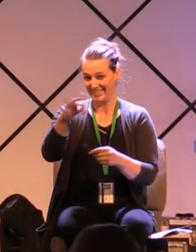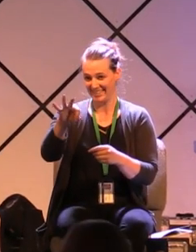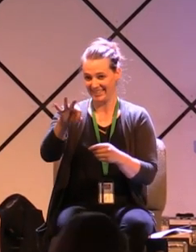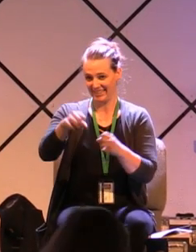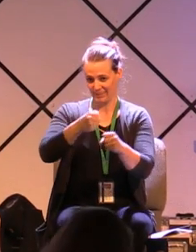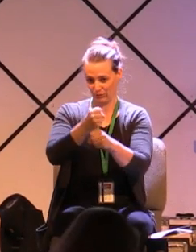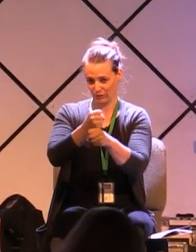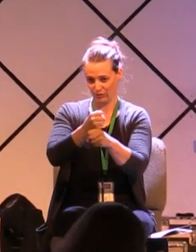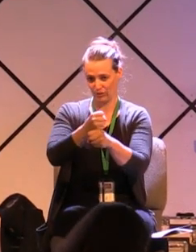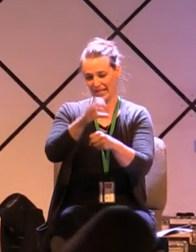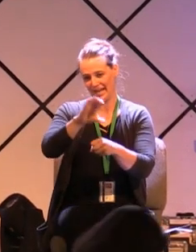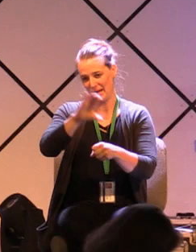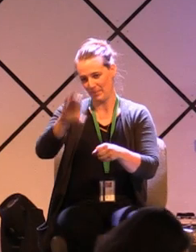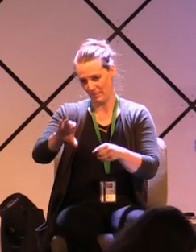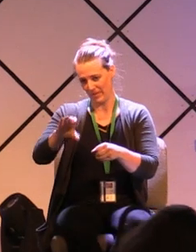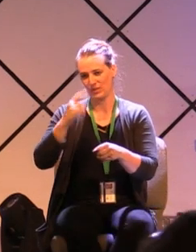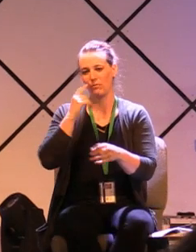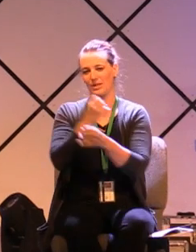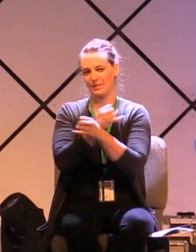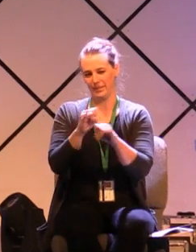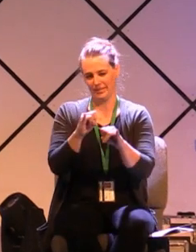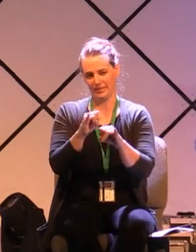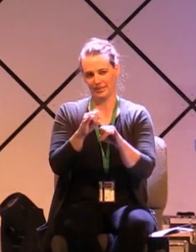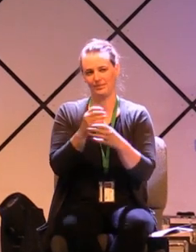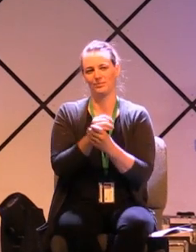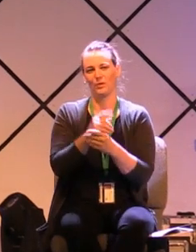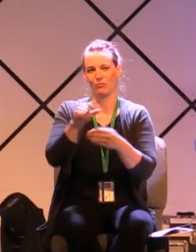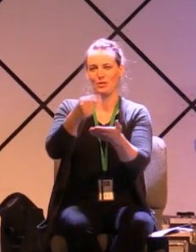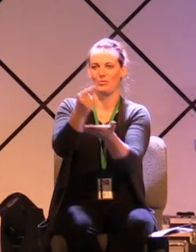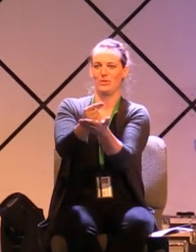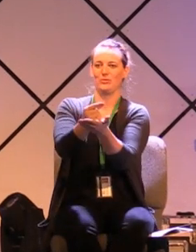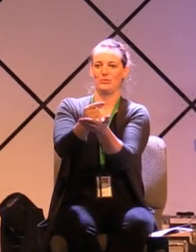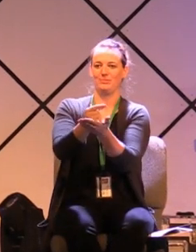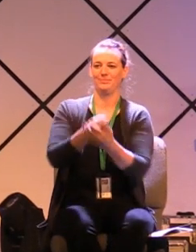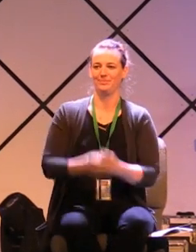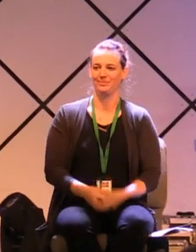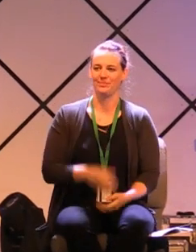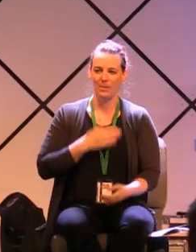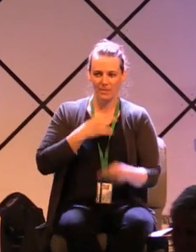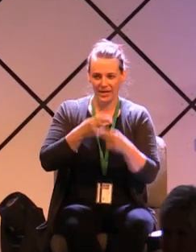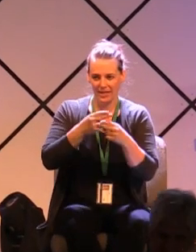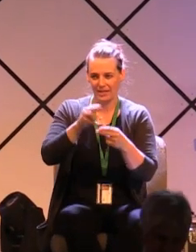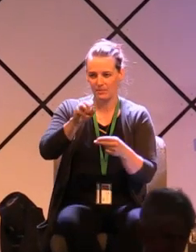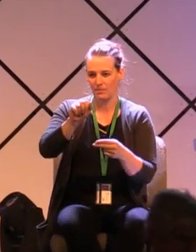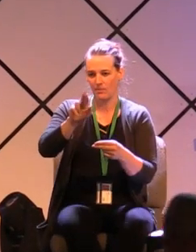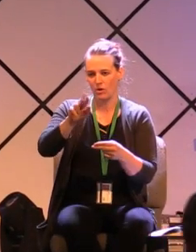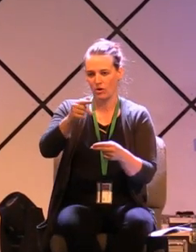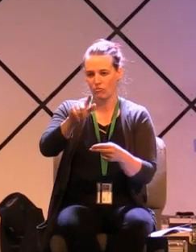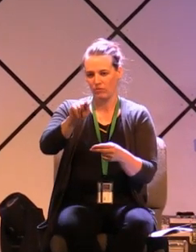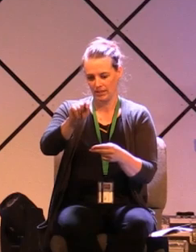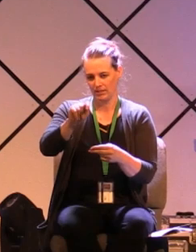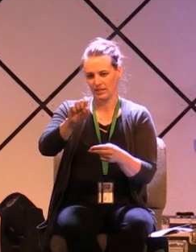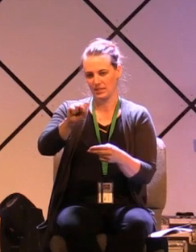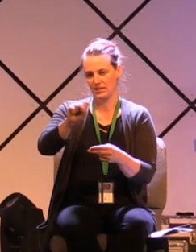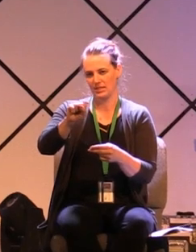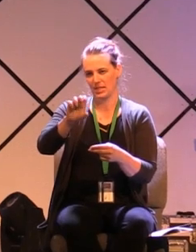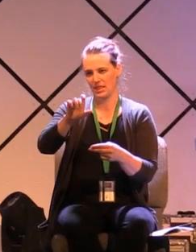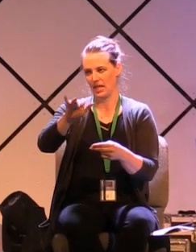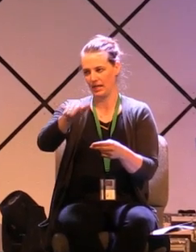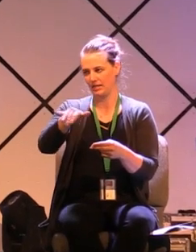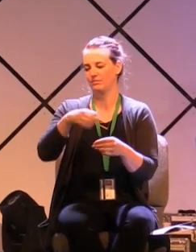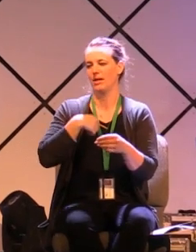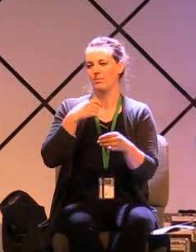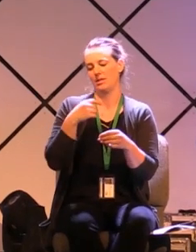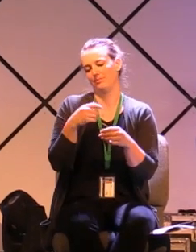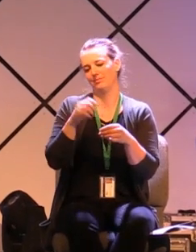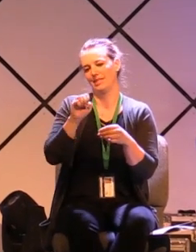2019 Canine Companions for Independence graduation. My name is Margaret Slyke, and I'm the Executive Director